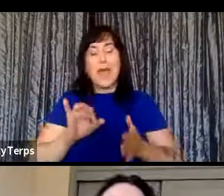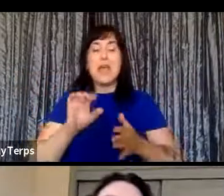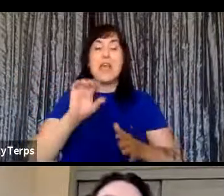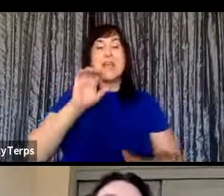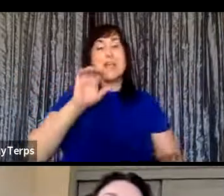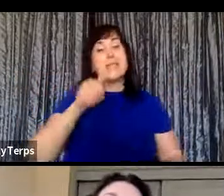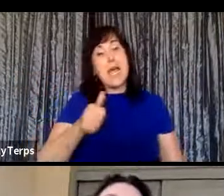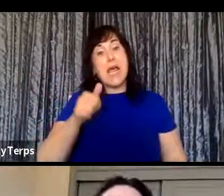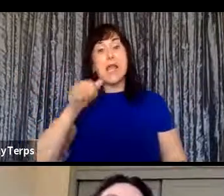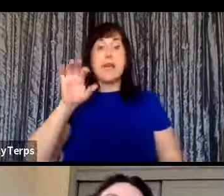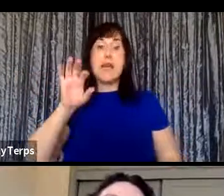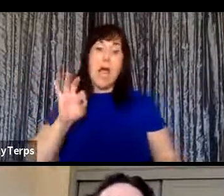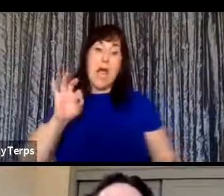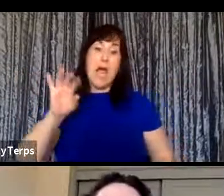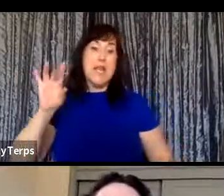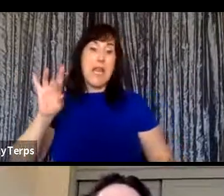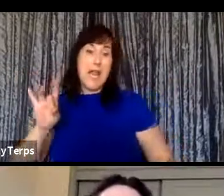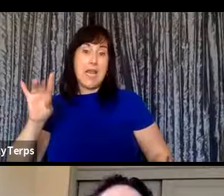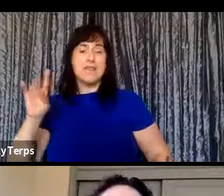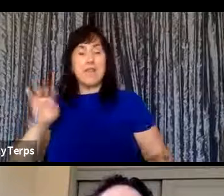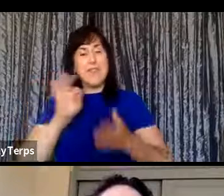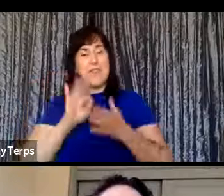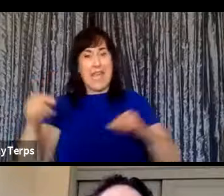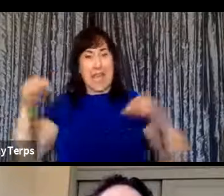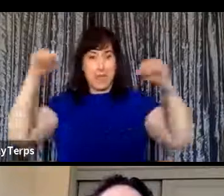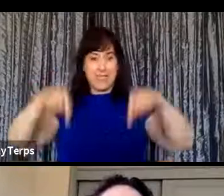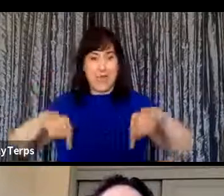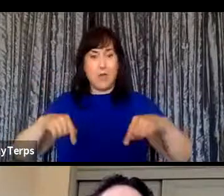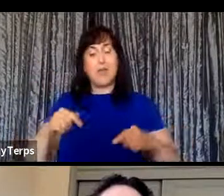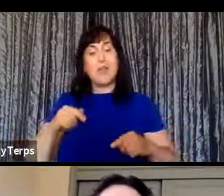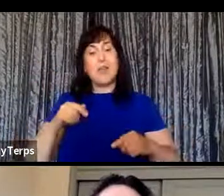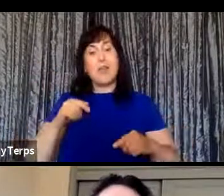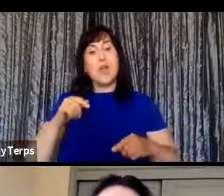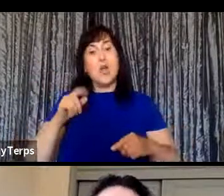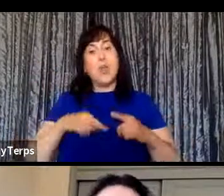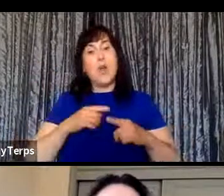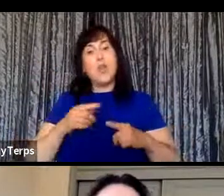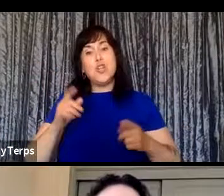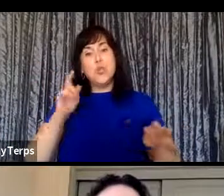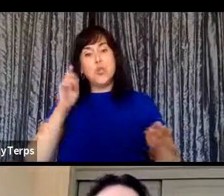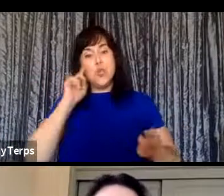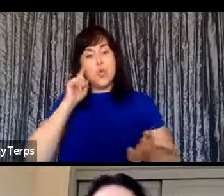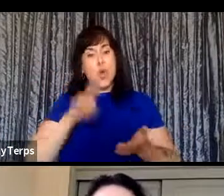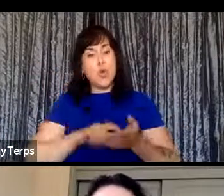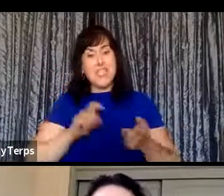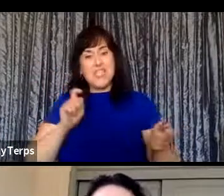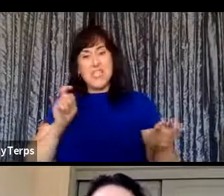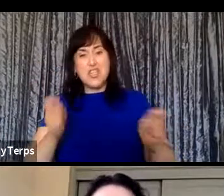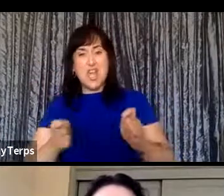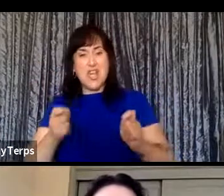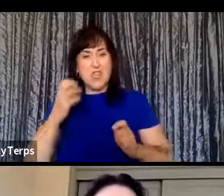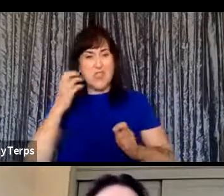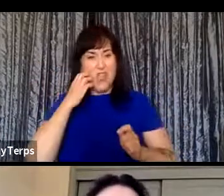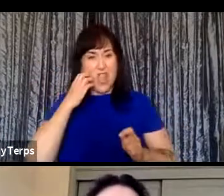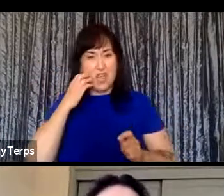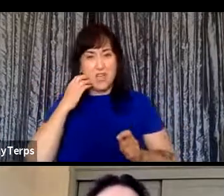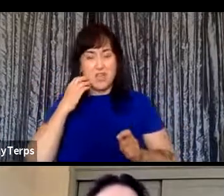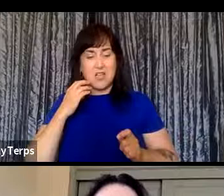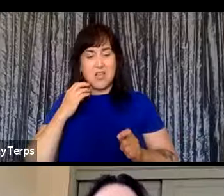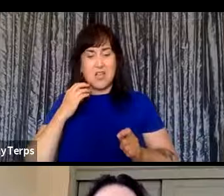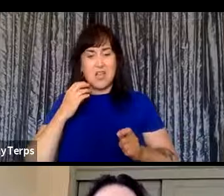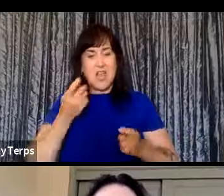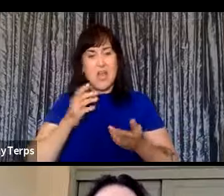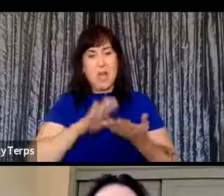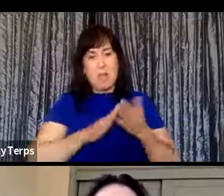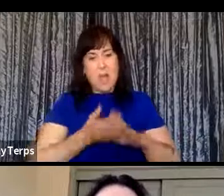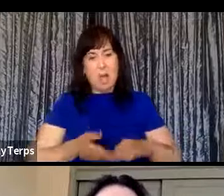8, 7. Basically, anytime now, Kate, you're going to feel that there's a change in viscosity. Can you feel that it's starting to get a little bit thicker, a little bit